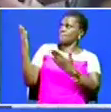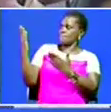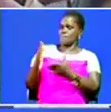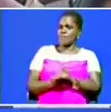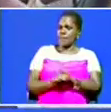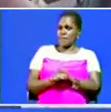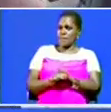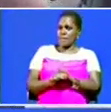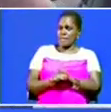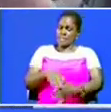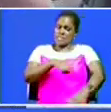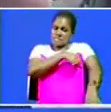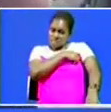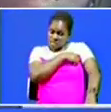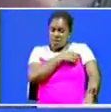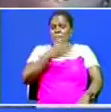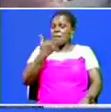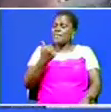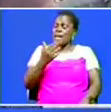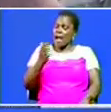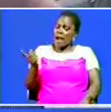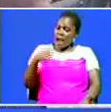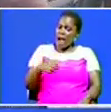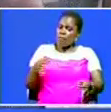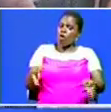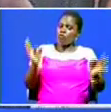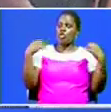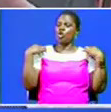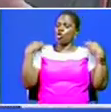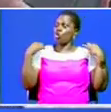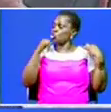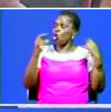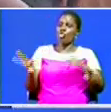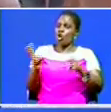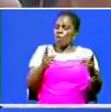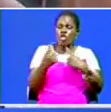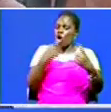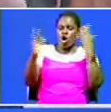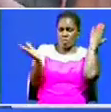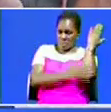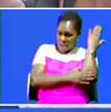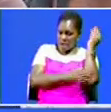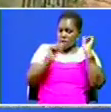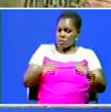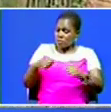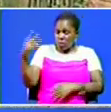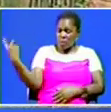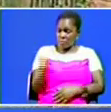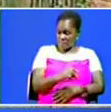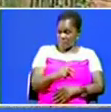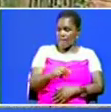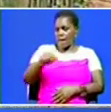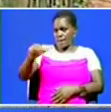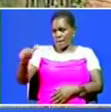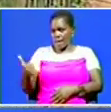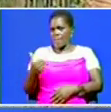Na kama ni chief ama ni nani avae nguo rasmi, sio kuvaa raia kama mimi naanza kuongea matope juu unaweza chapo bila kujua. Samuel